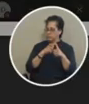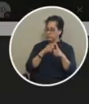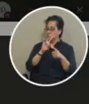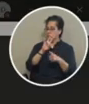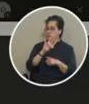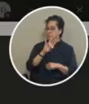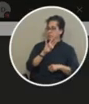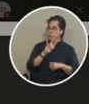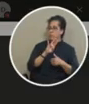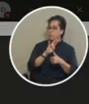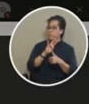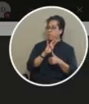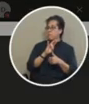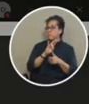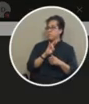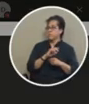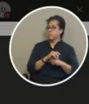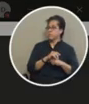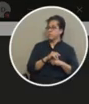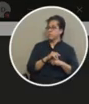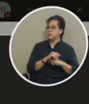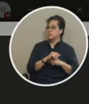Rivera, please.